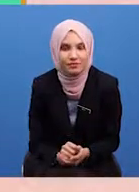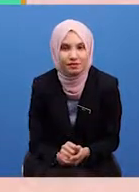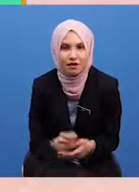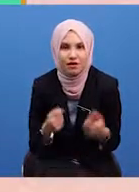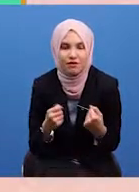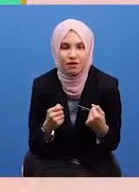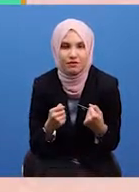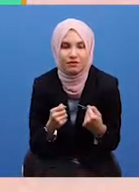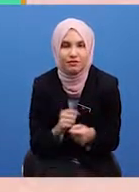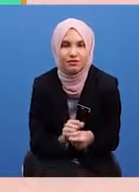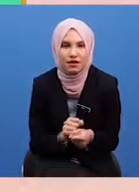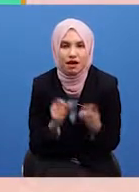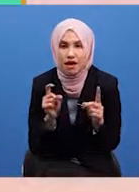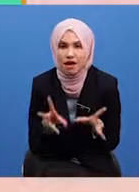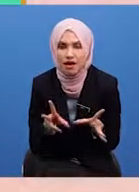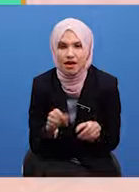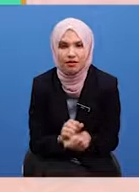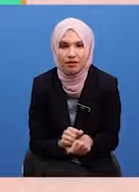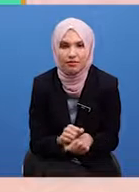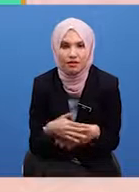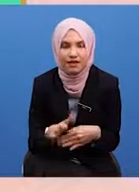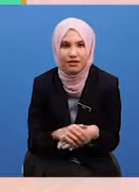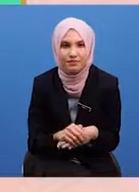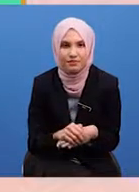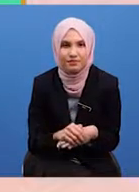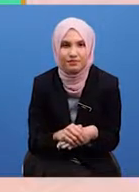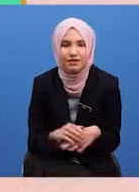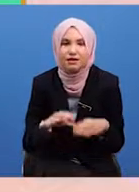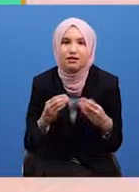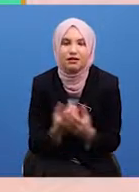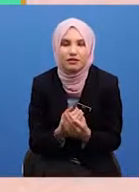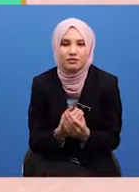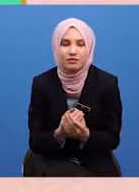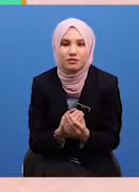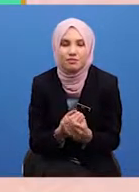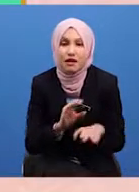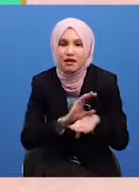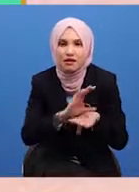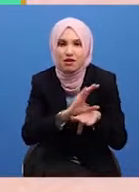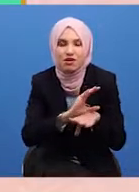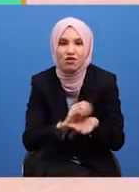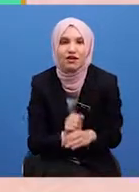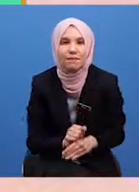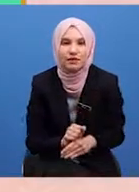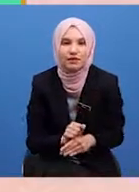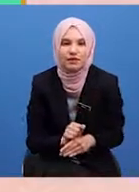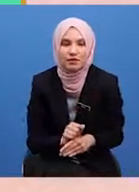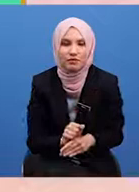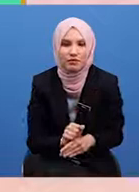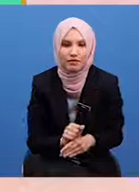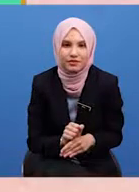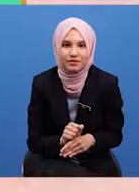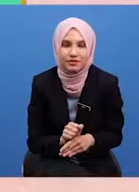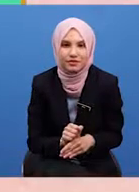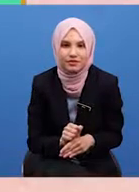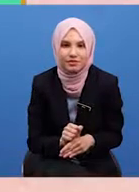will hate her after that. In class, when Job debates about his career path, Lin approaches Job and